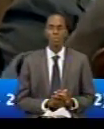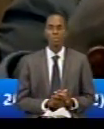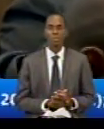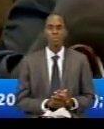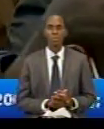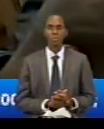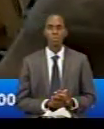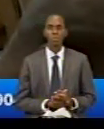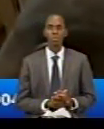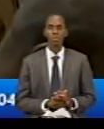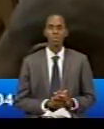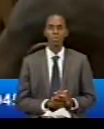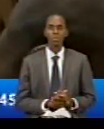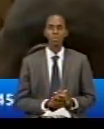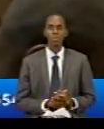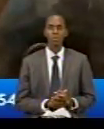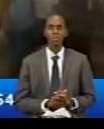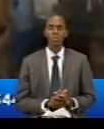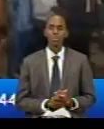progress spiritually,